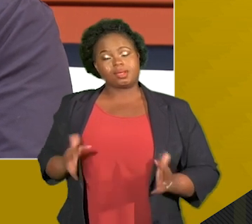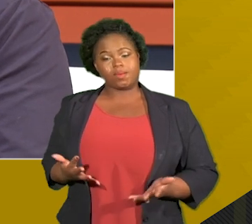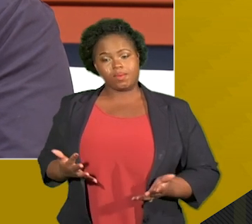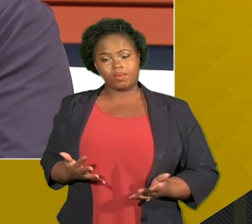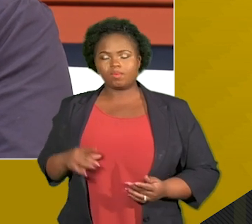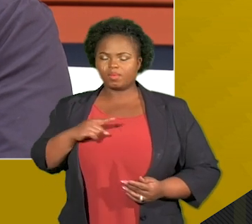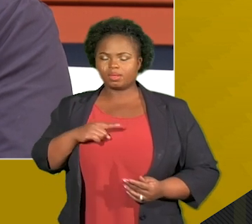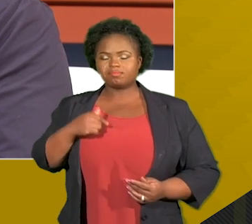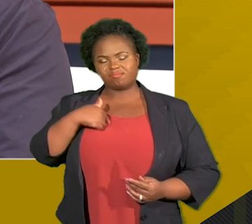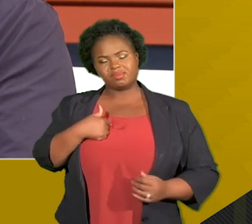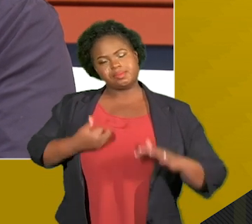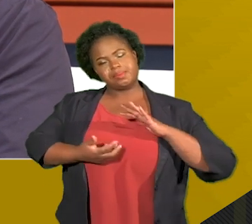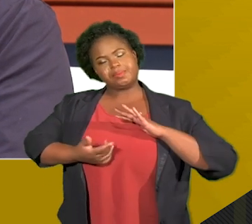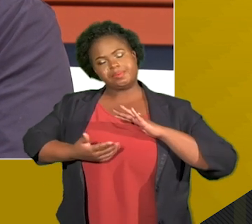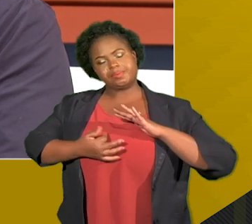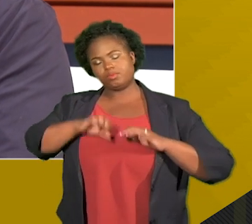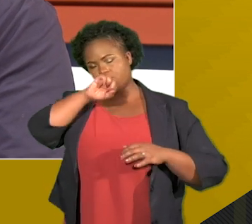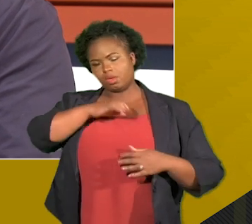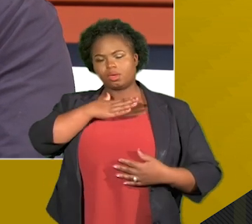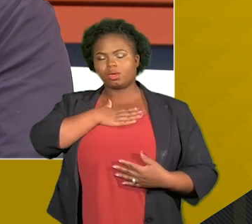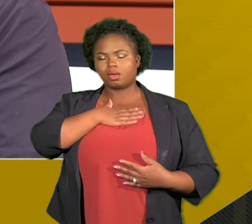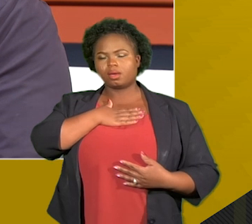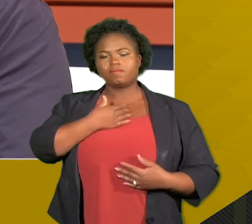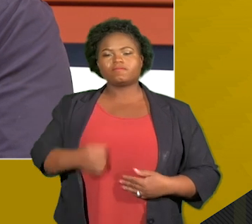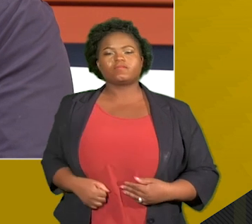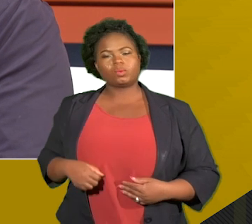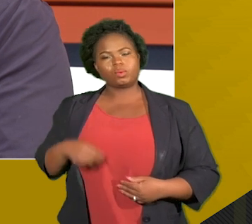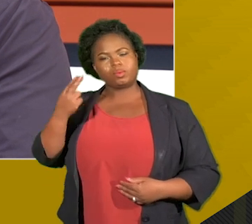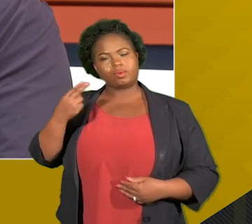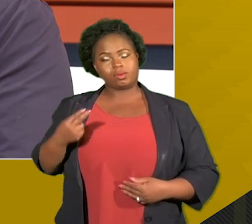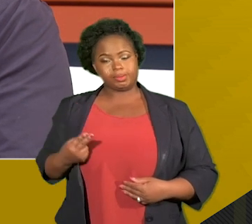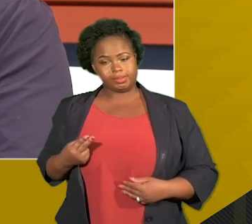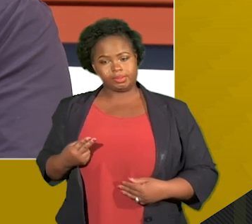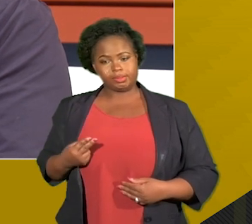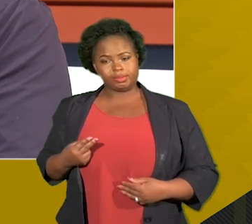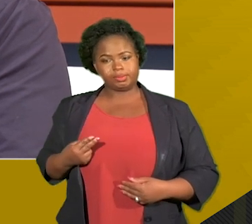having a love for art. Yeah. Fine art specifically. Mm. And